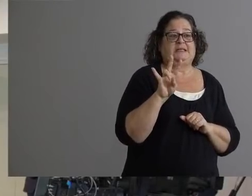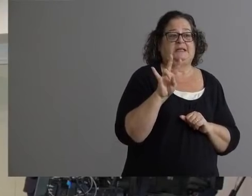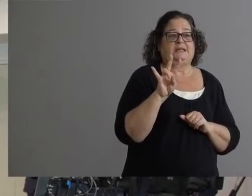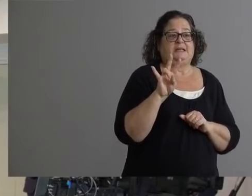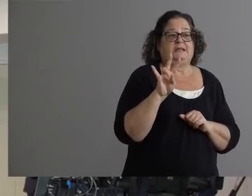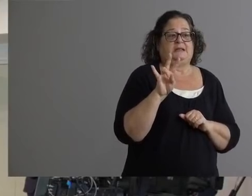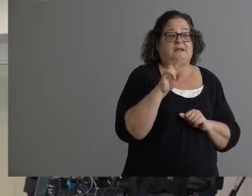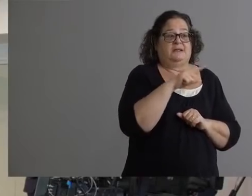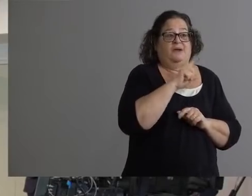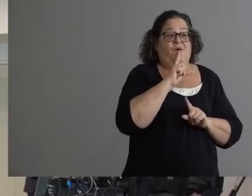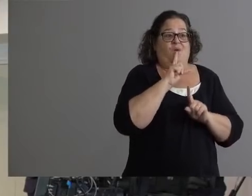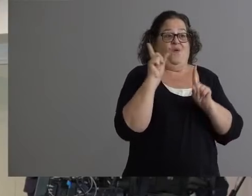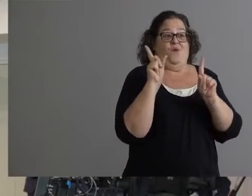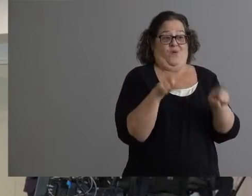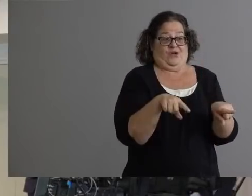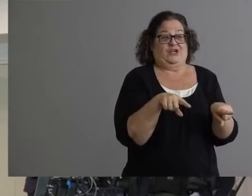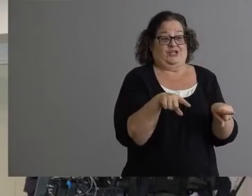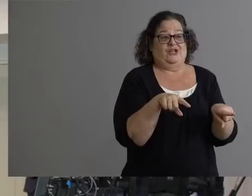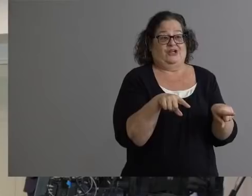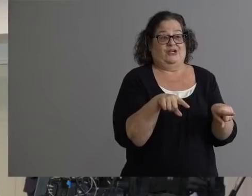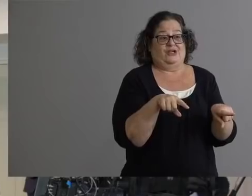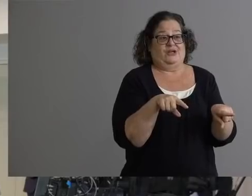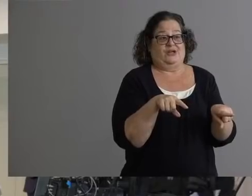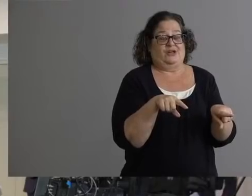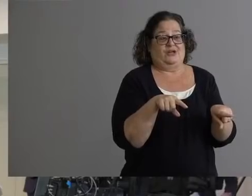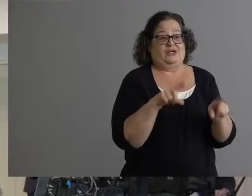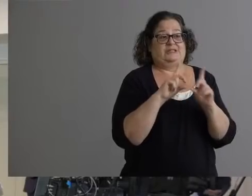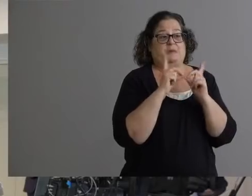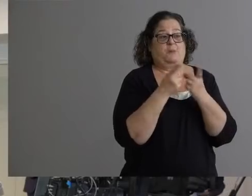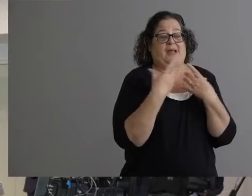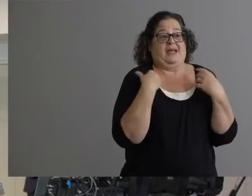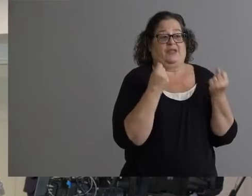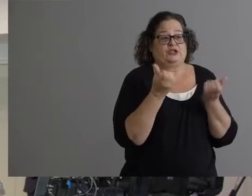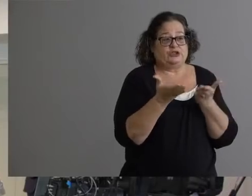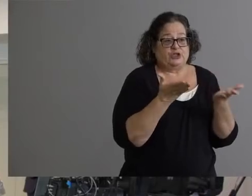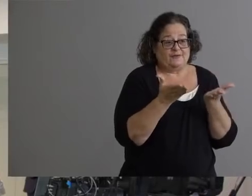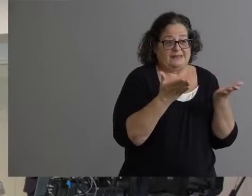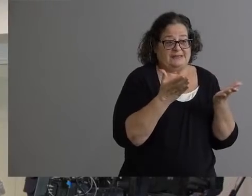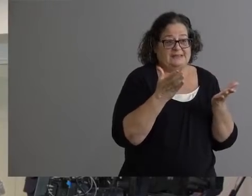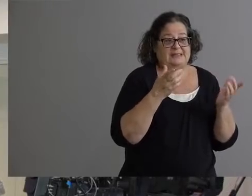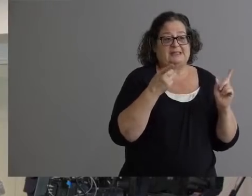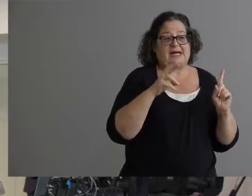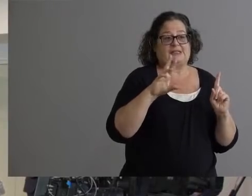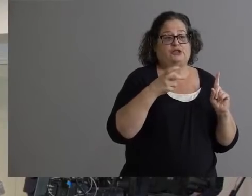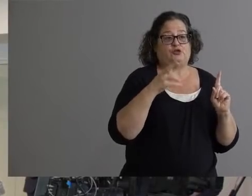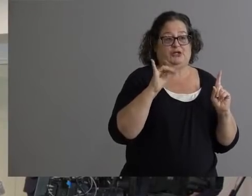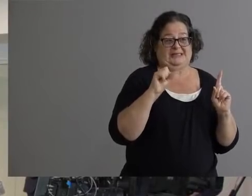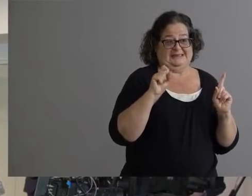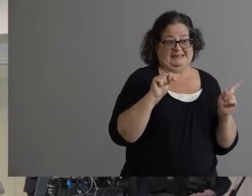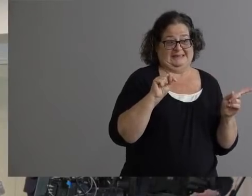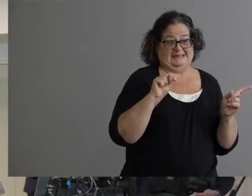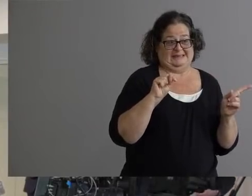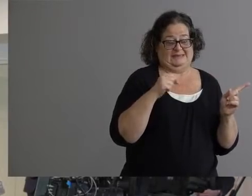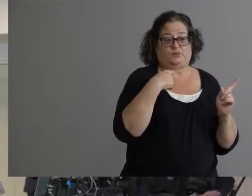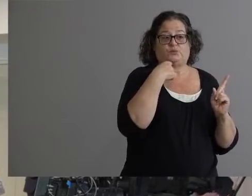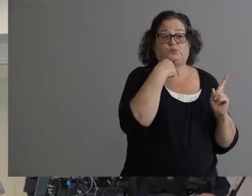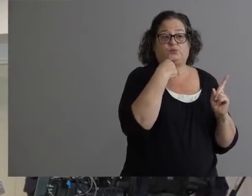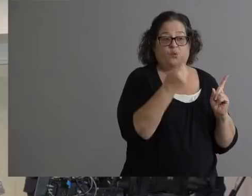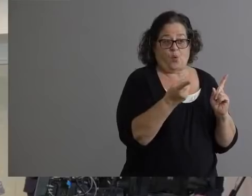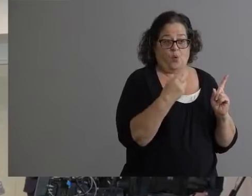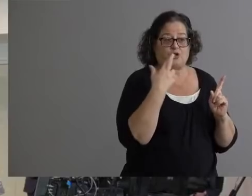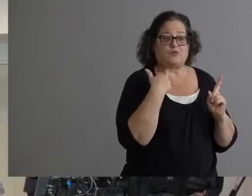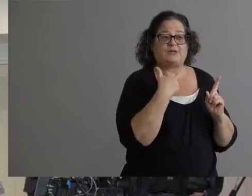Chris, DHS, told restaurants they could not fill to more than 50% of